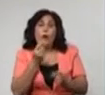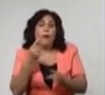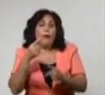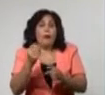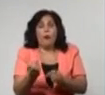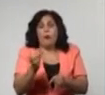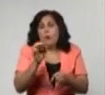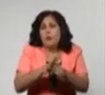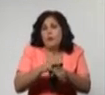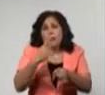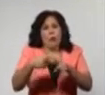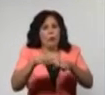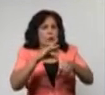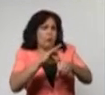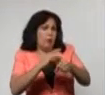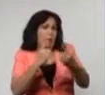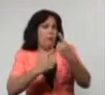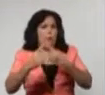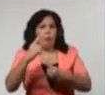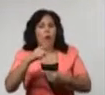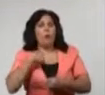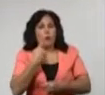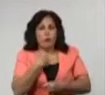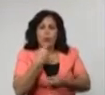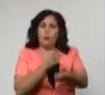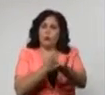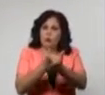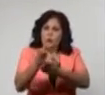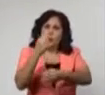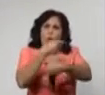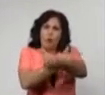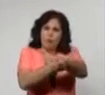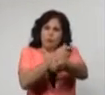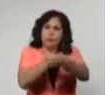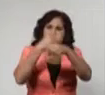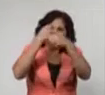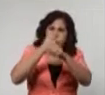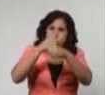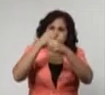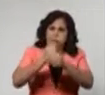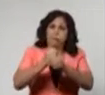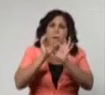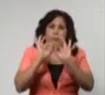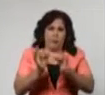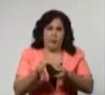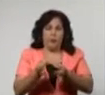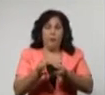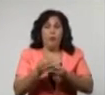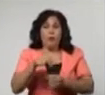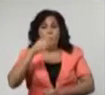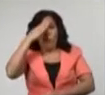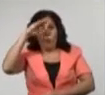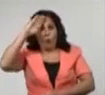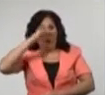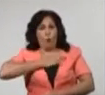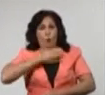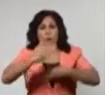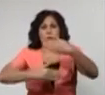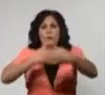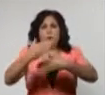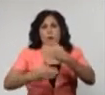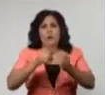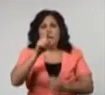conducted yesterday. In Santiago de Cuba, there were 113, 74